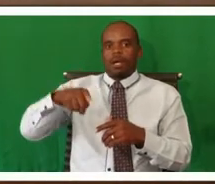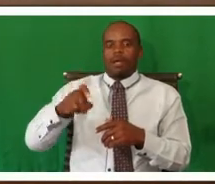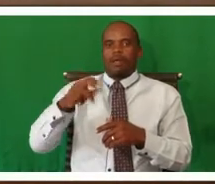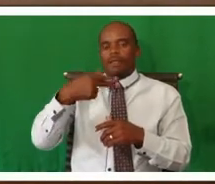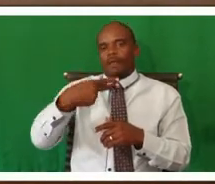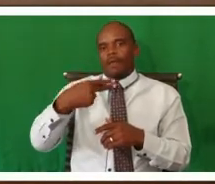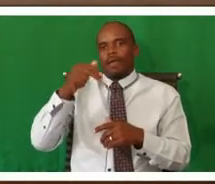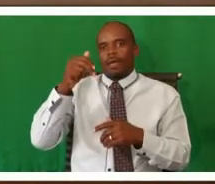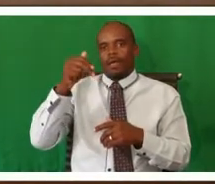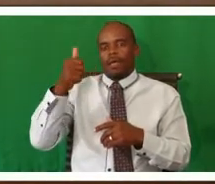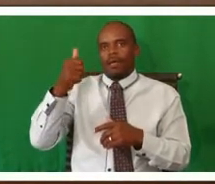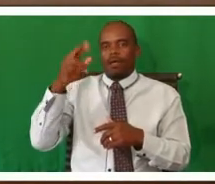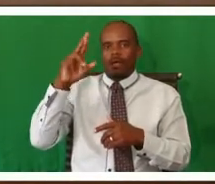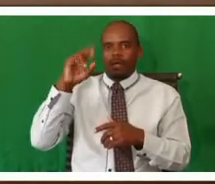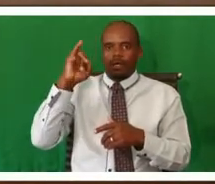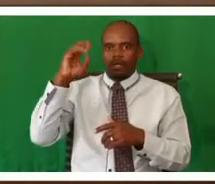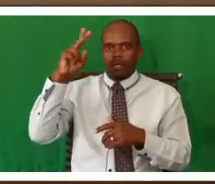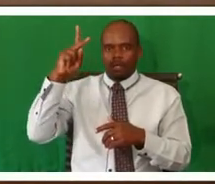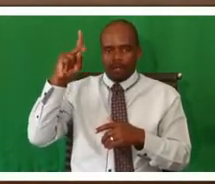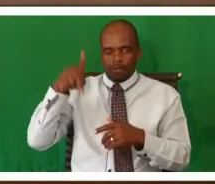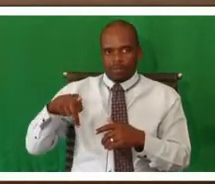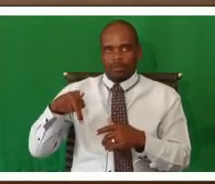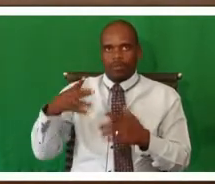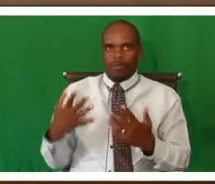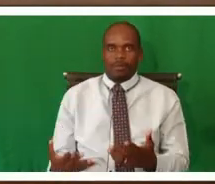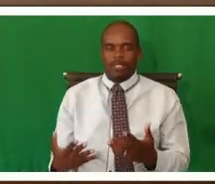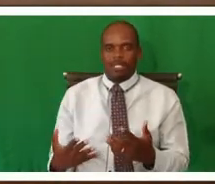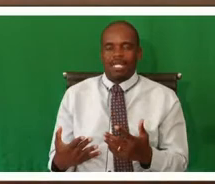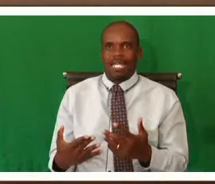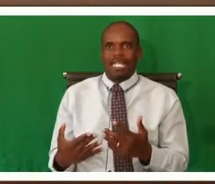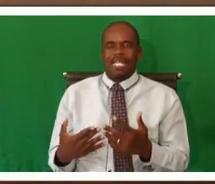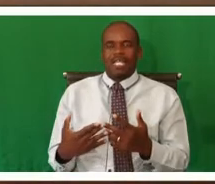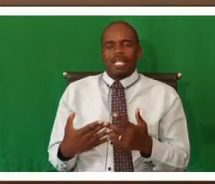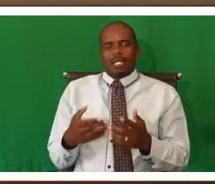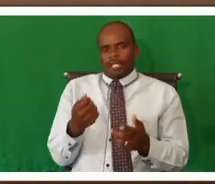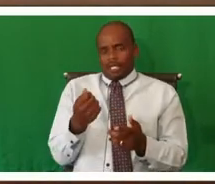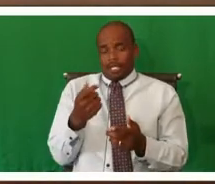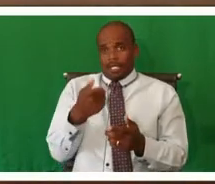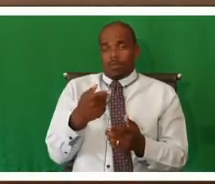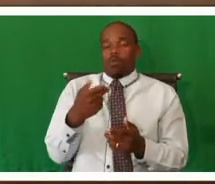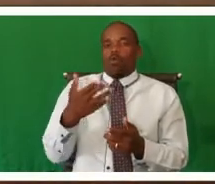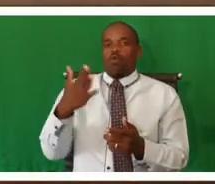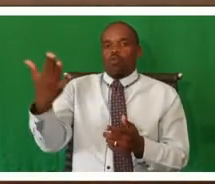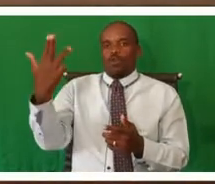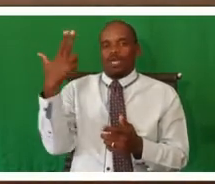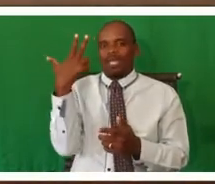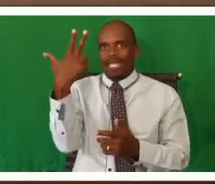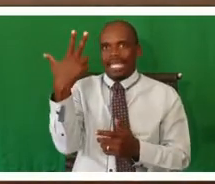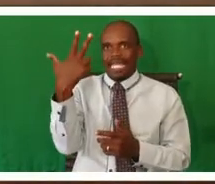is projected to cost 8 billion rand and create about